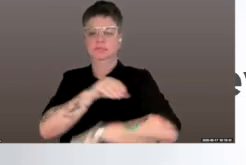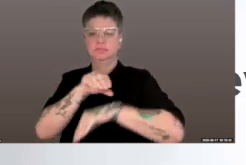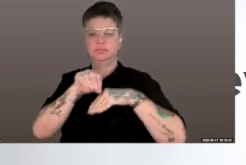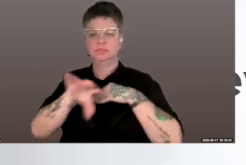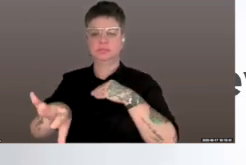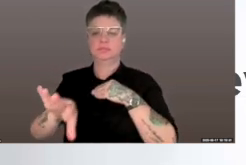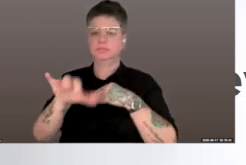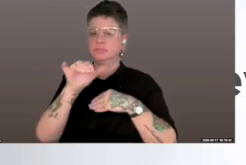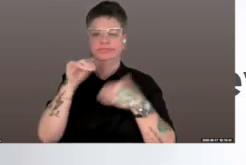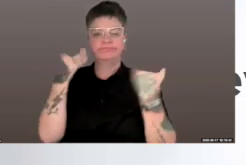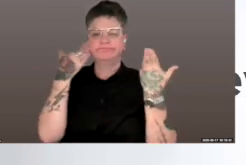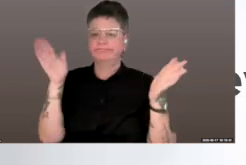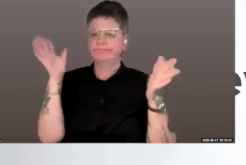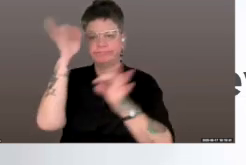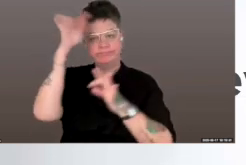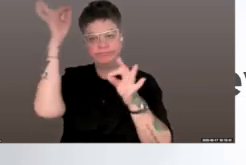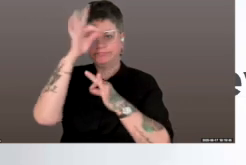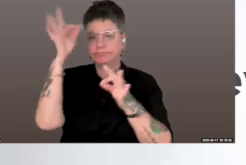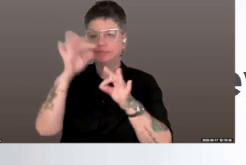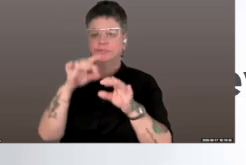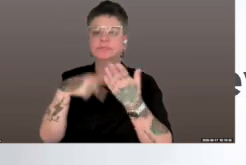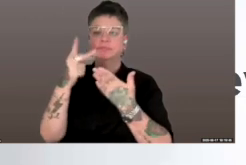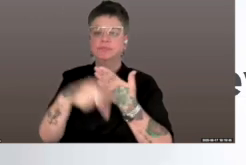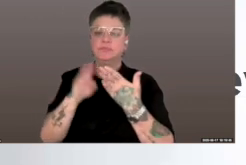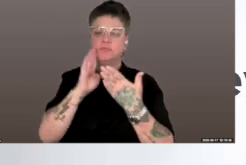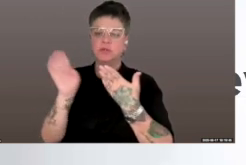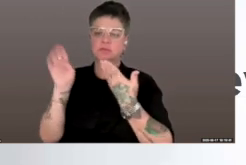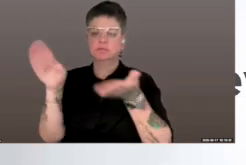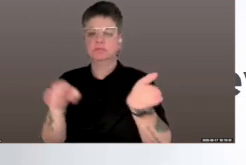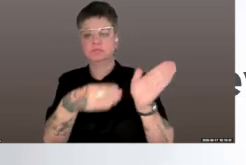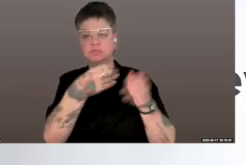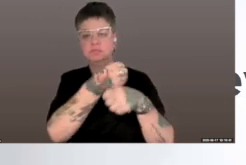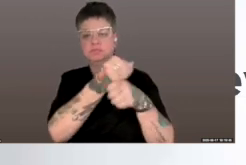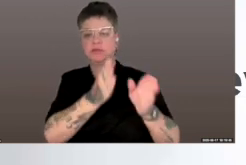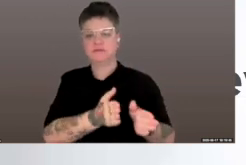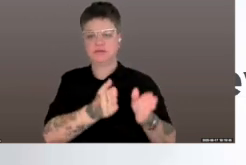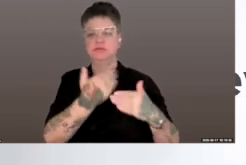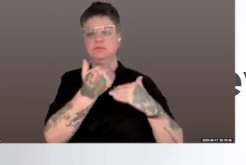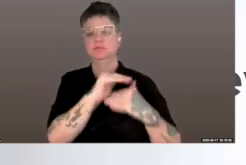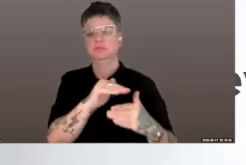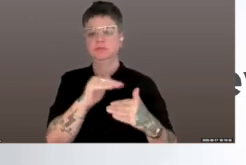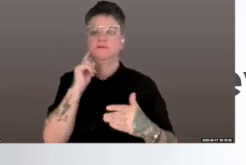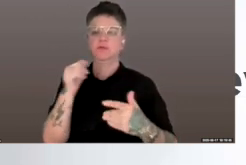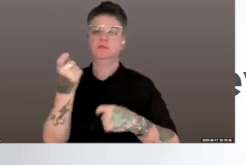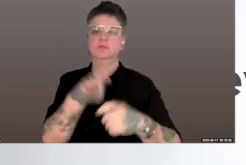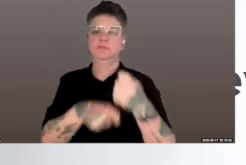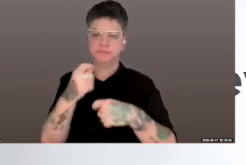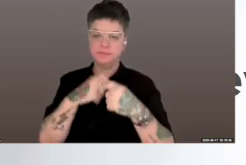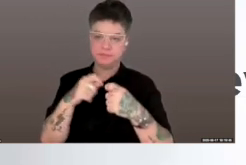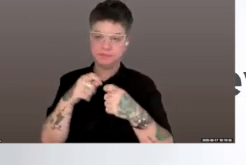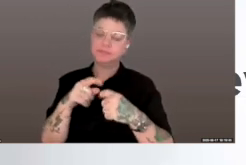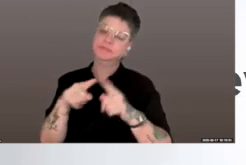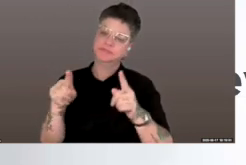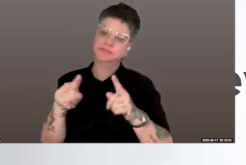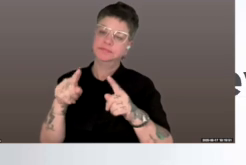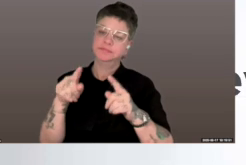If participants were income eligible at the time of purchase, that will satisfy the income eligibility